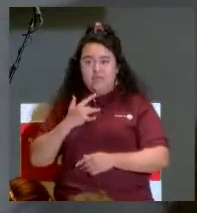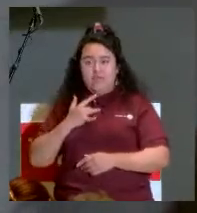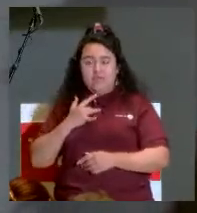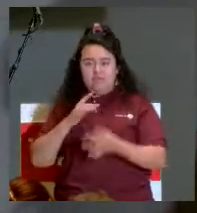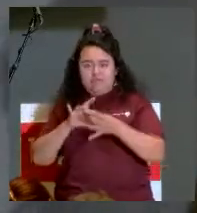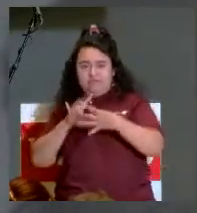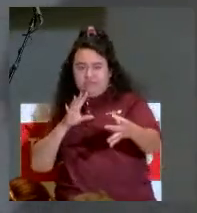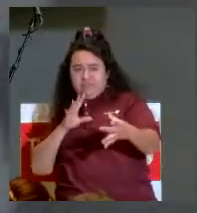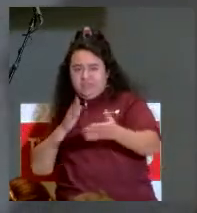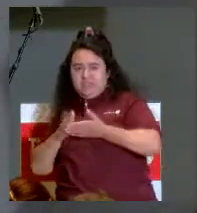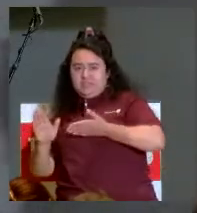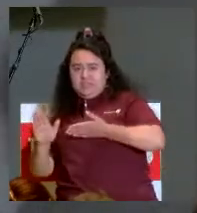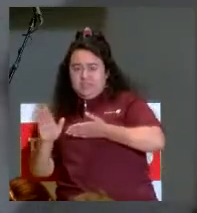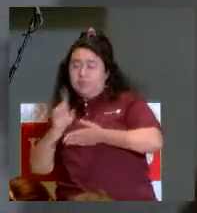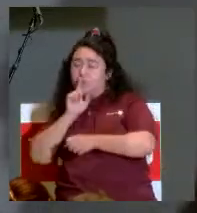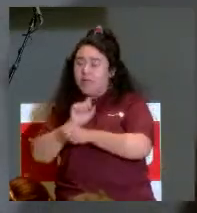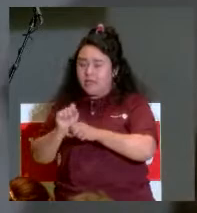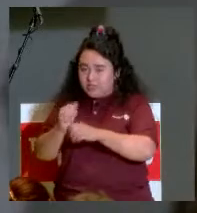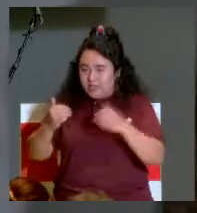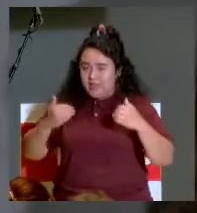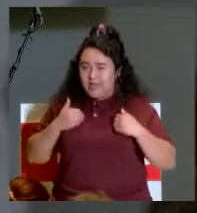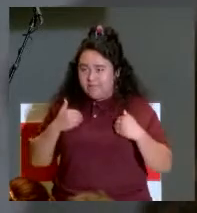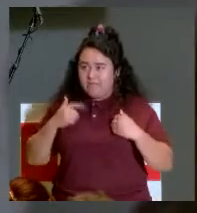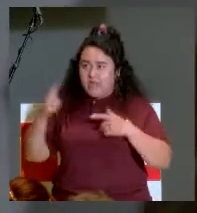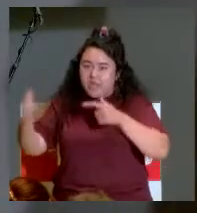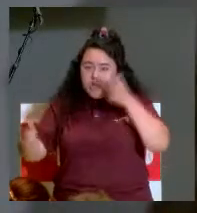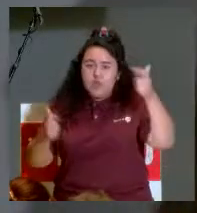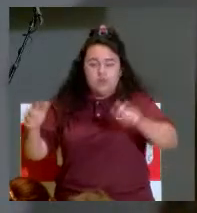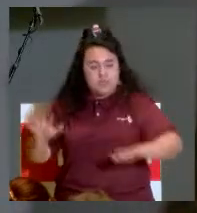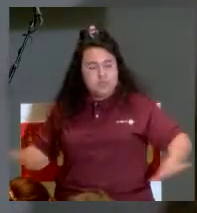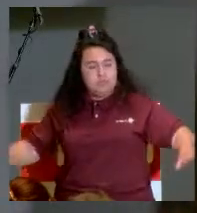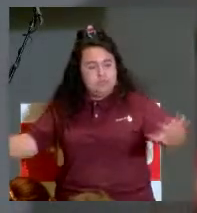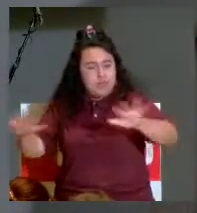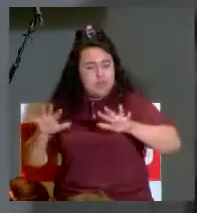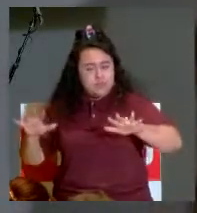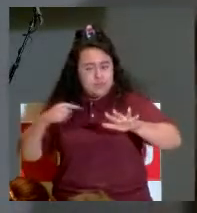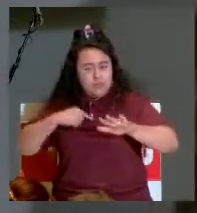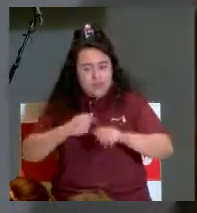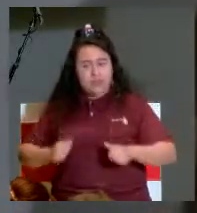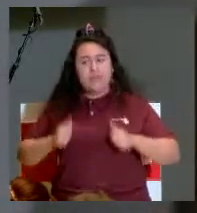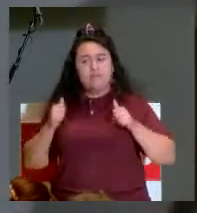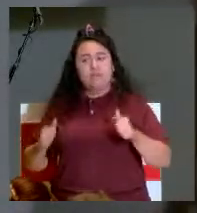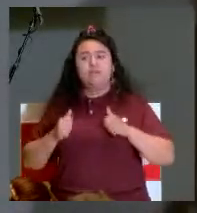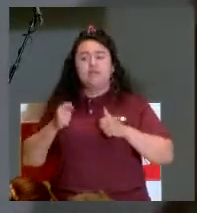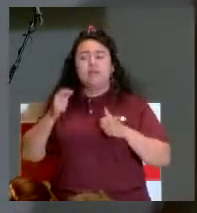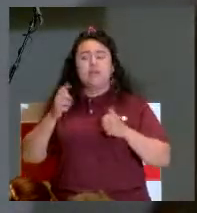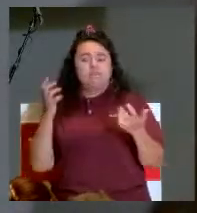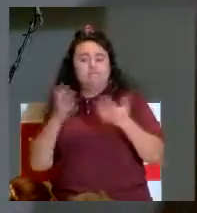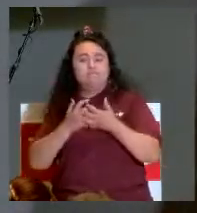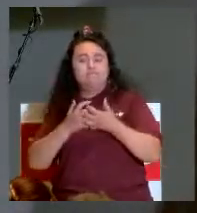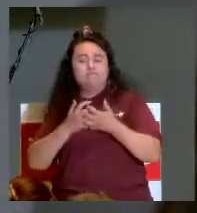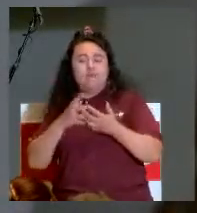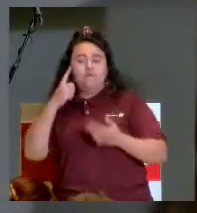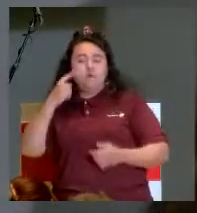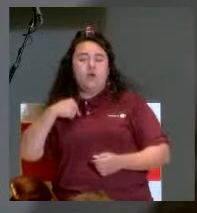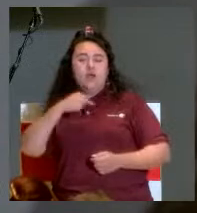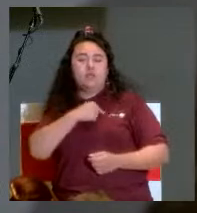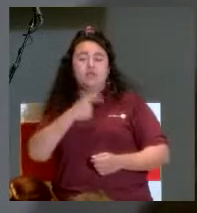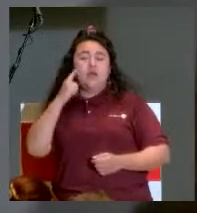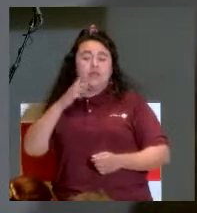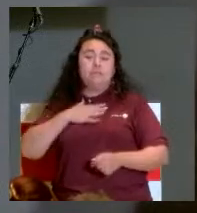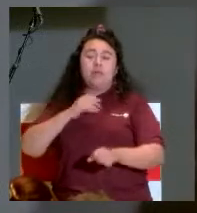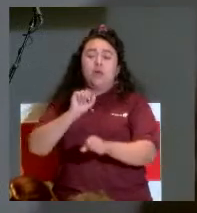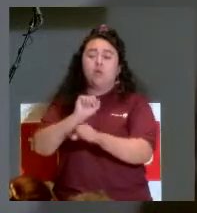when we actually have like a huge space that we exist in that is for us. And I think my